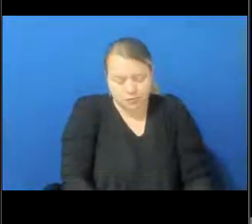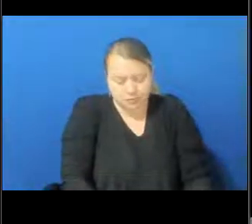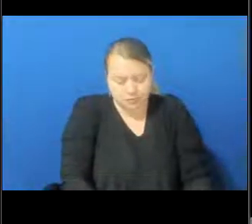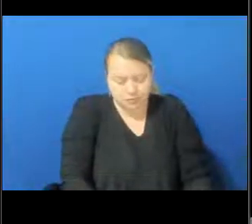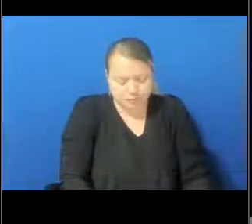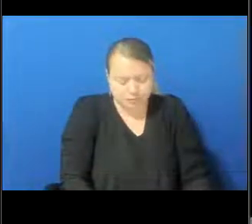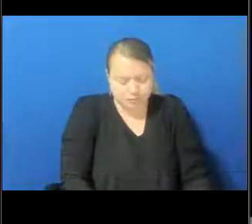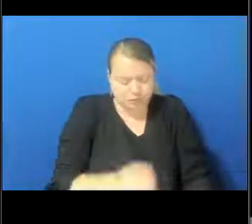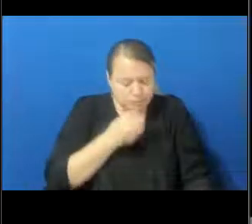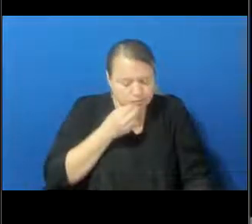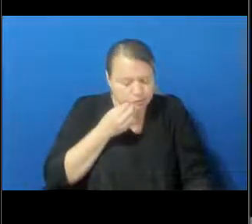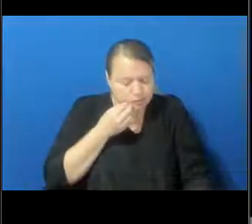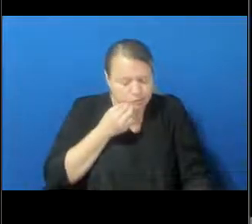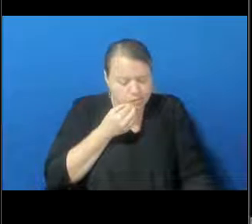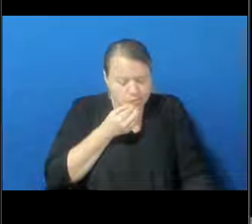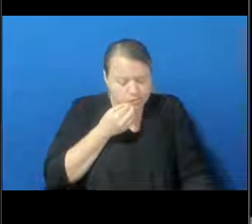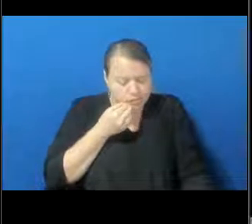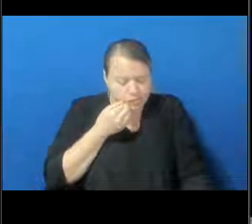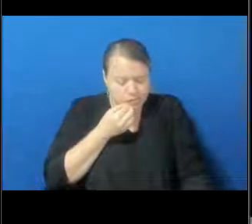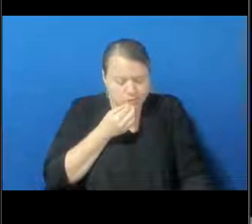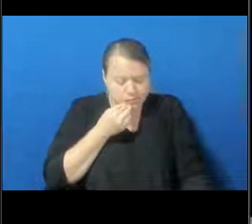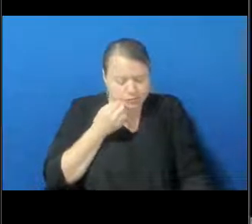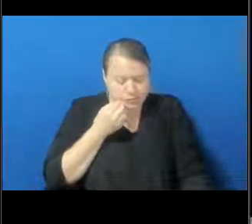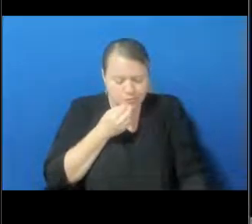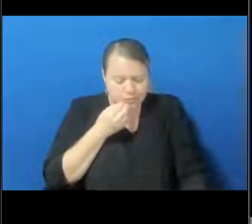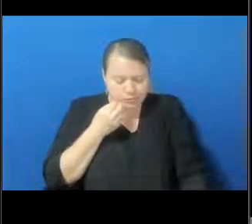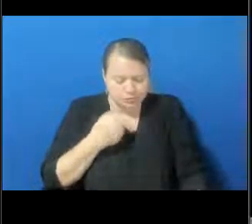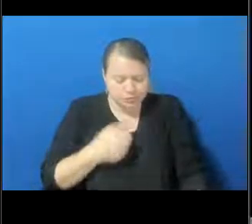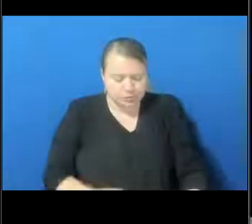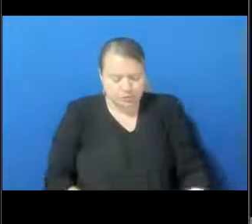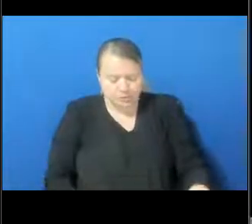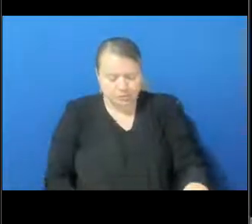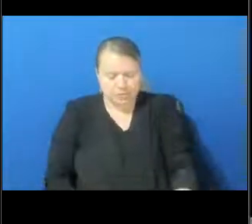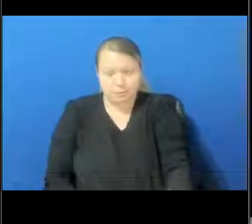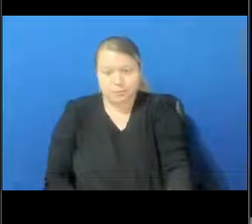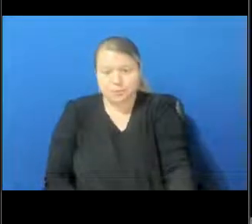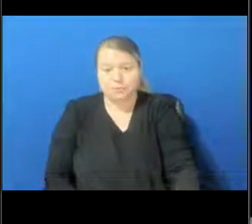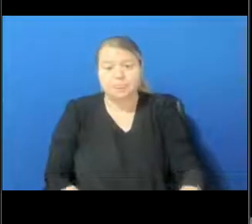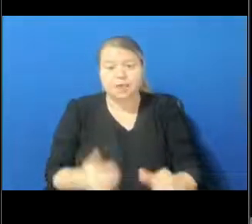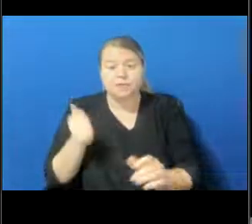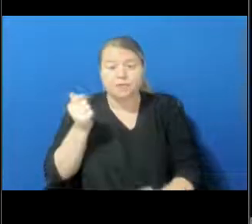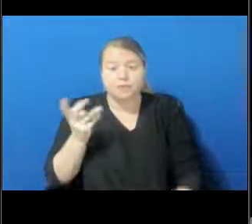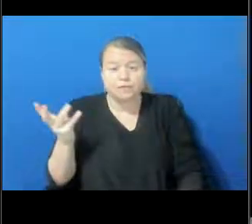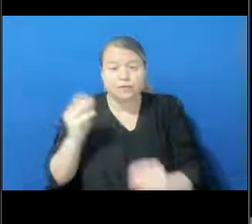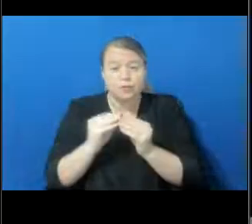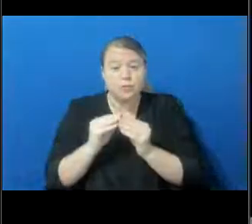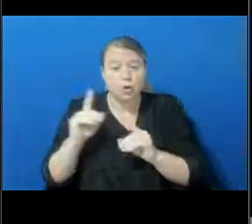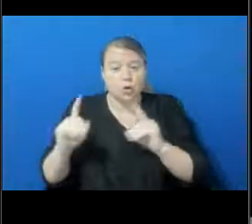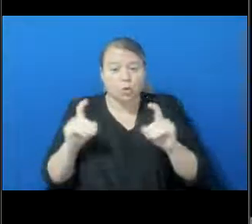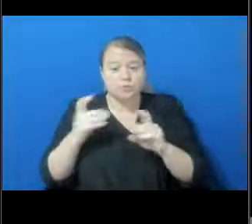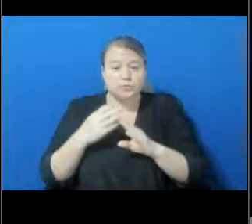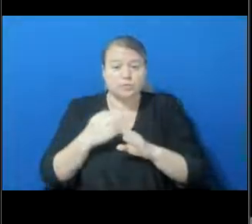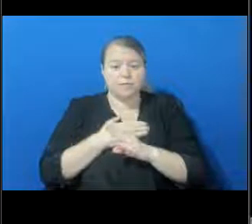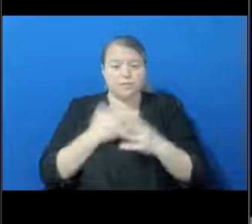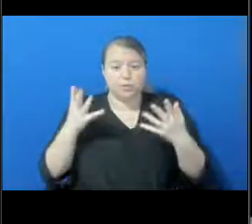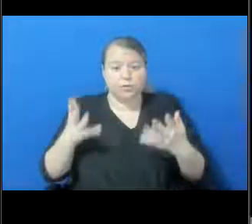Okay, thank you. We have a couple more questions to get to before we wrap it up tonight. Our